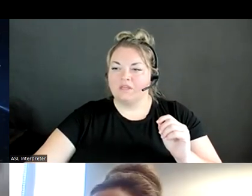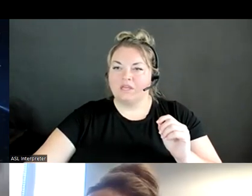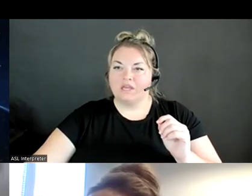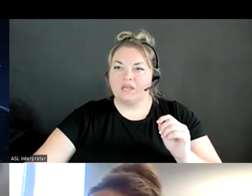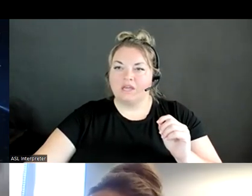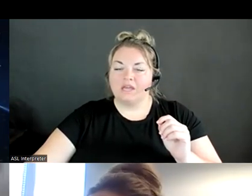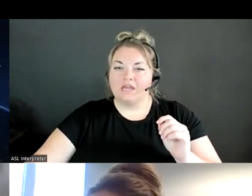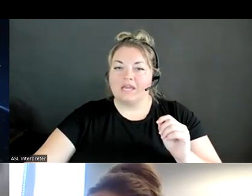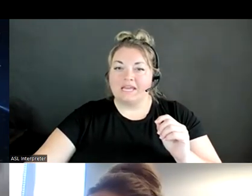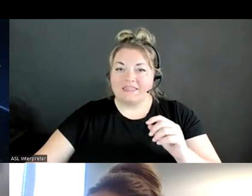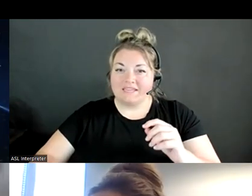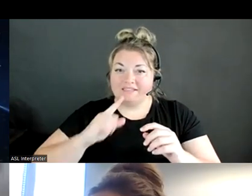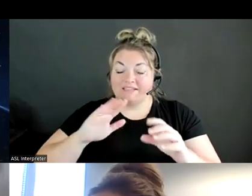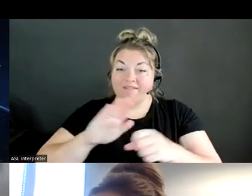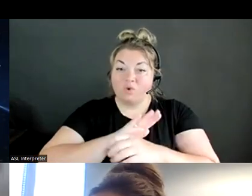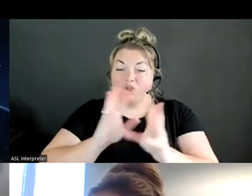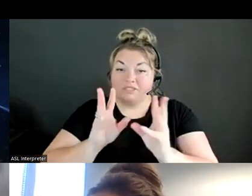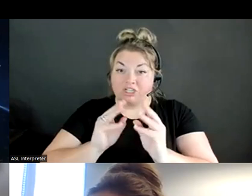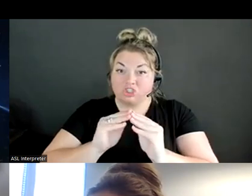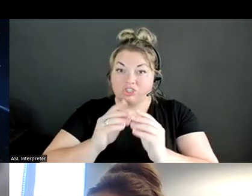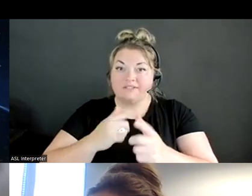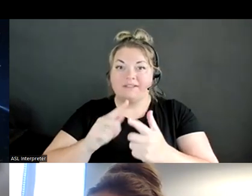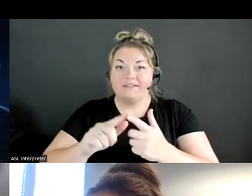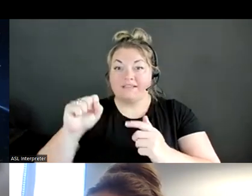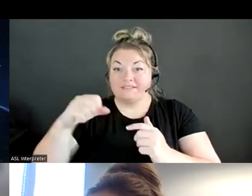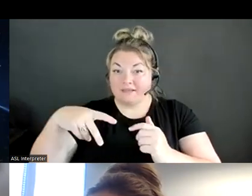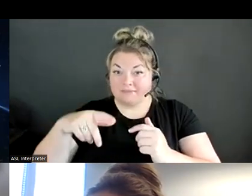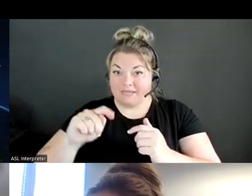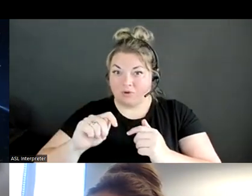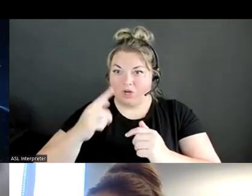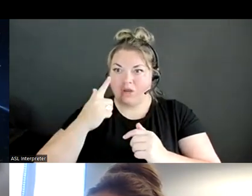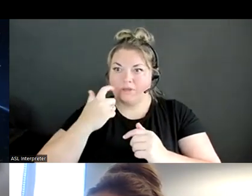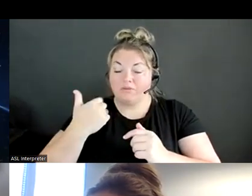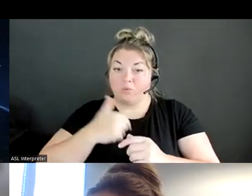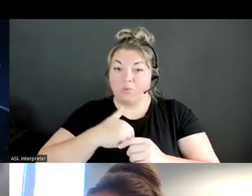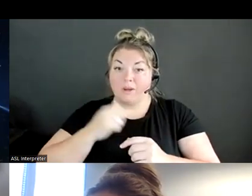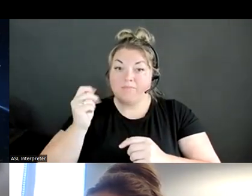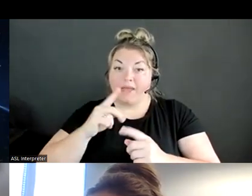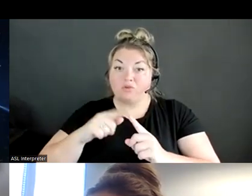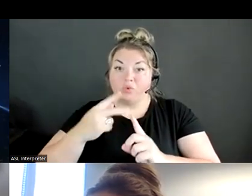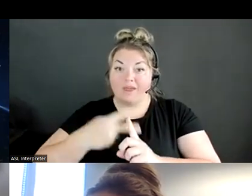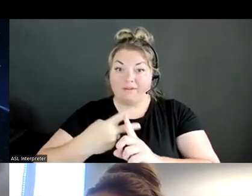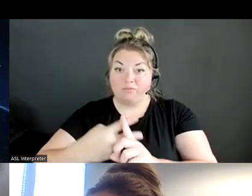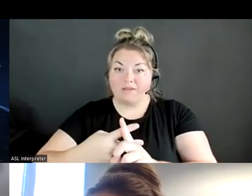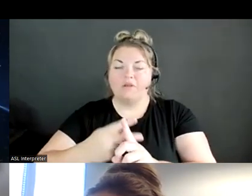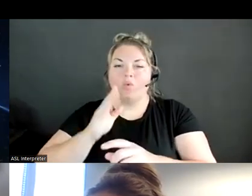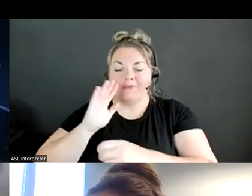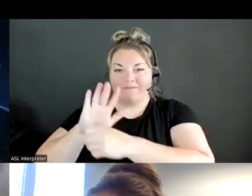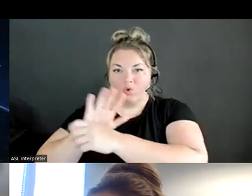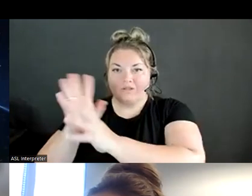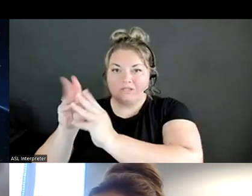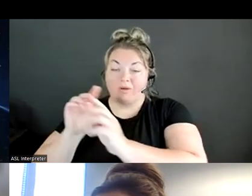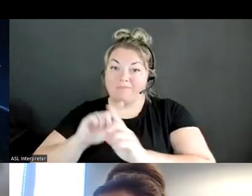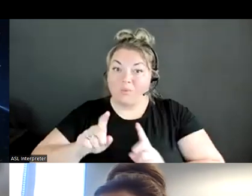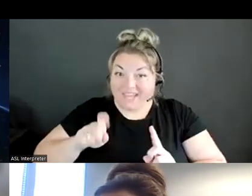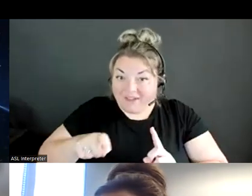this is a full session, and then September, because we're switching back to every other month, will be a full session. We have to have a session in